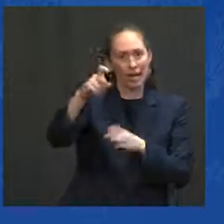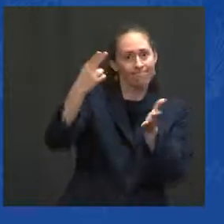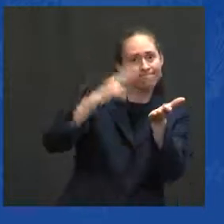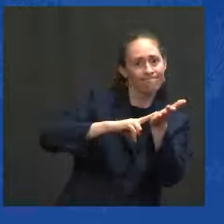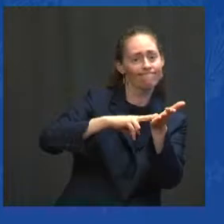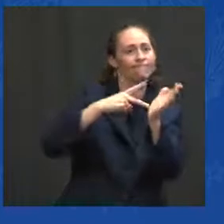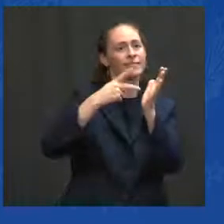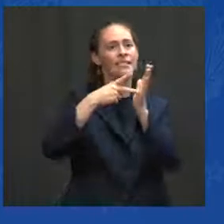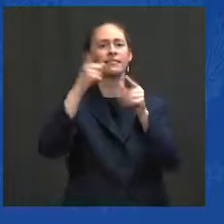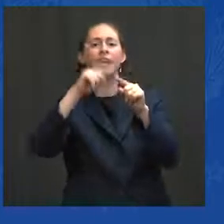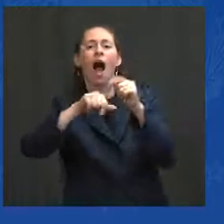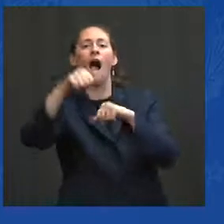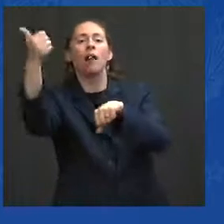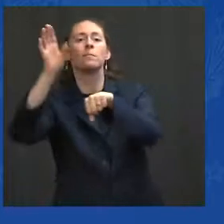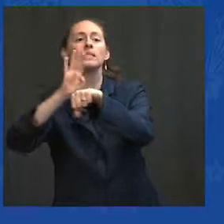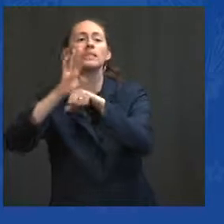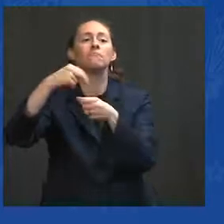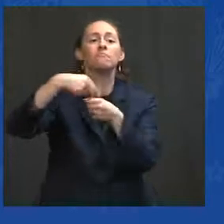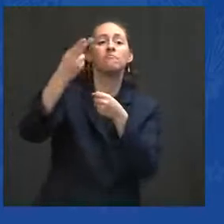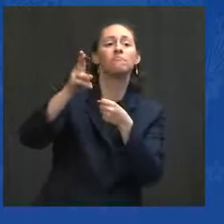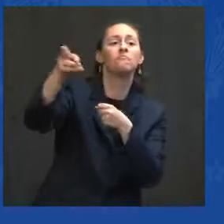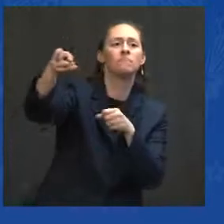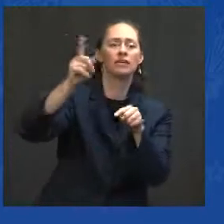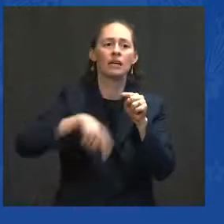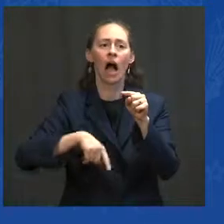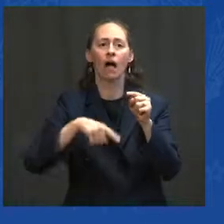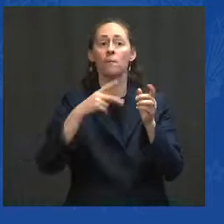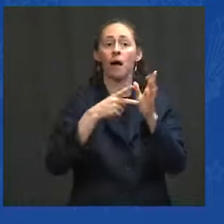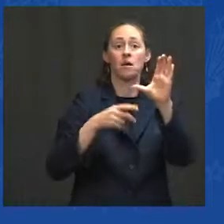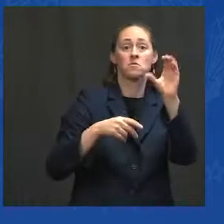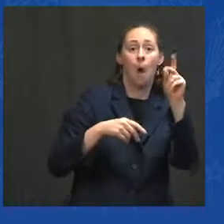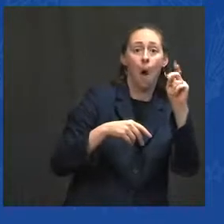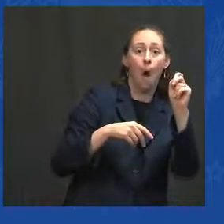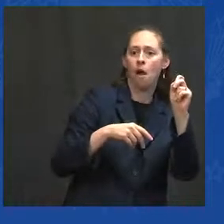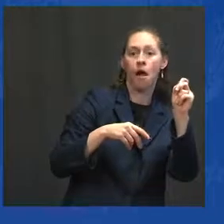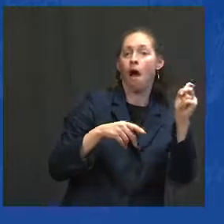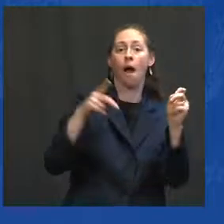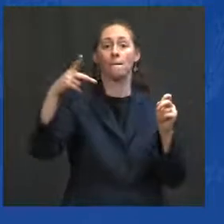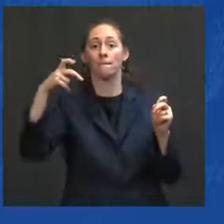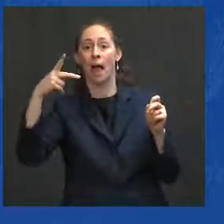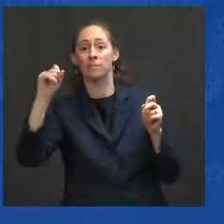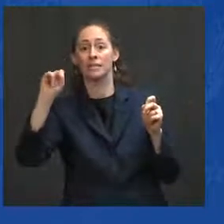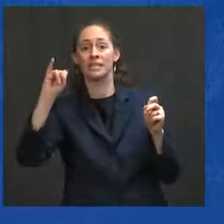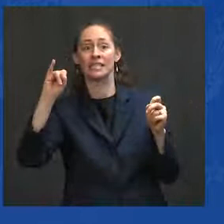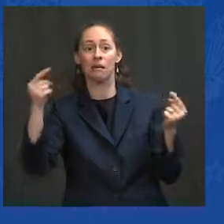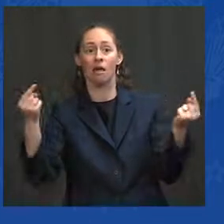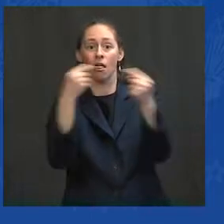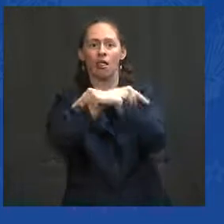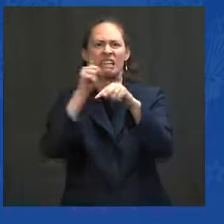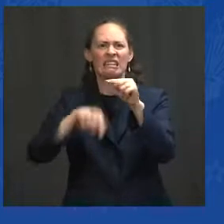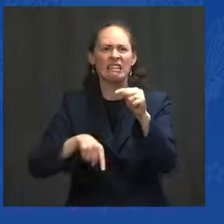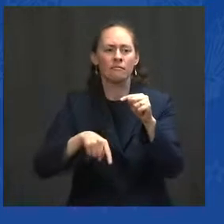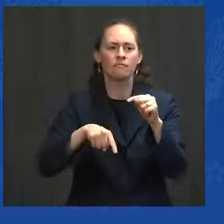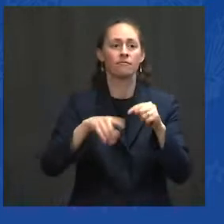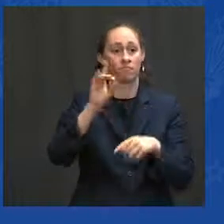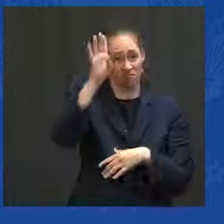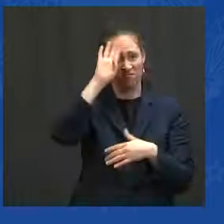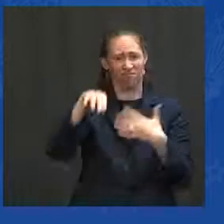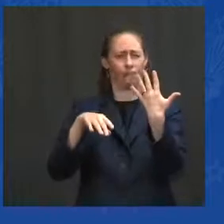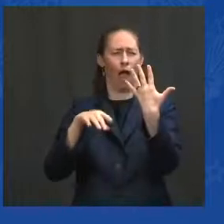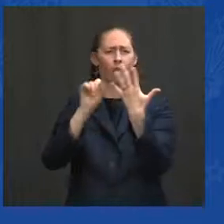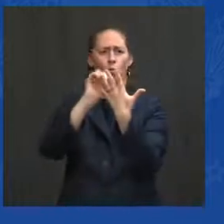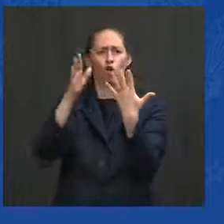can't get their hands on it. The recent study found 1 in 5 workers without a college education is subject